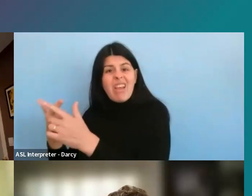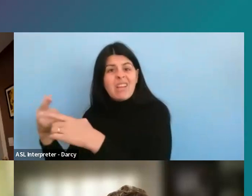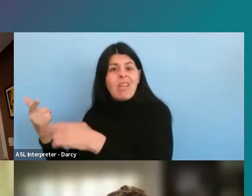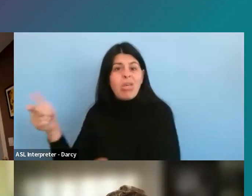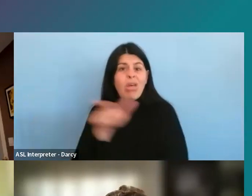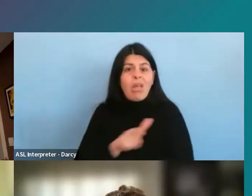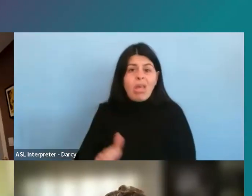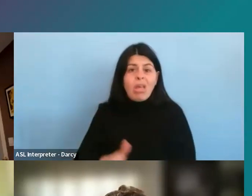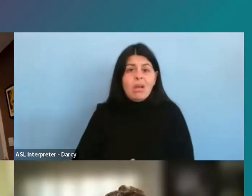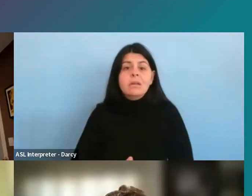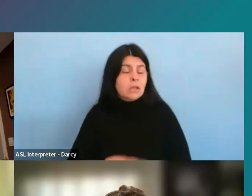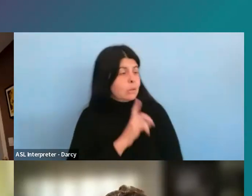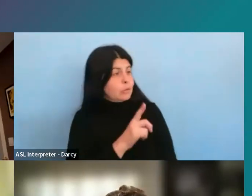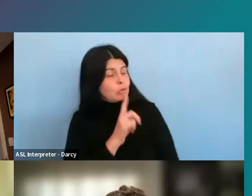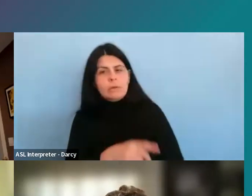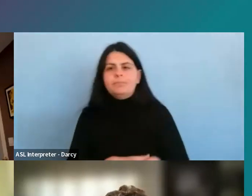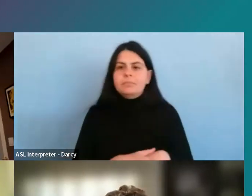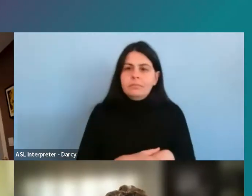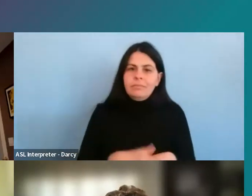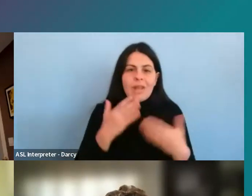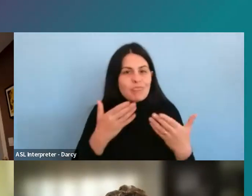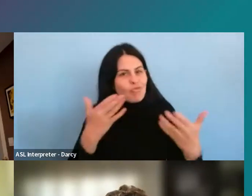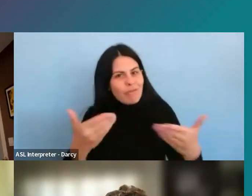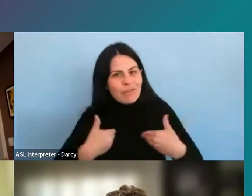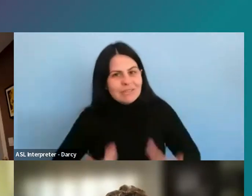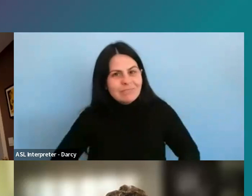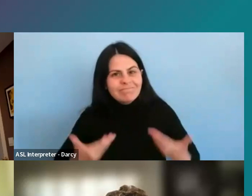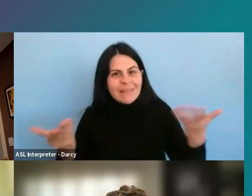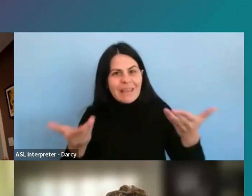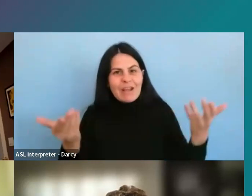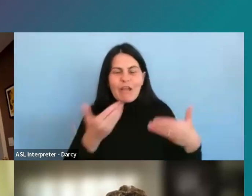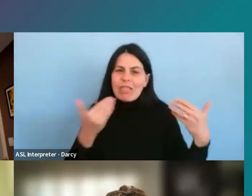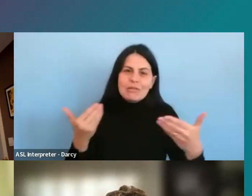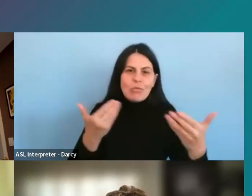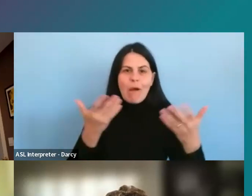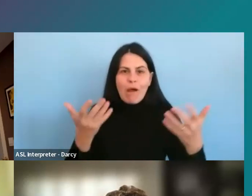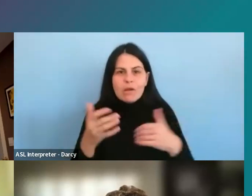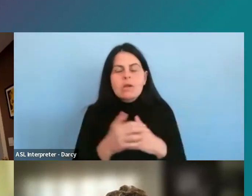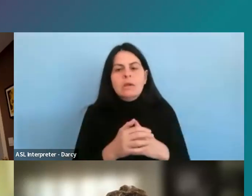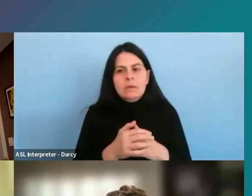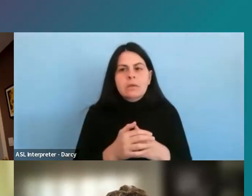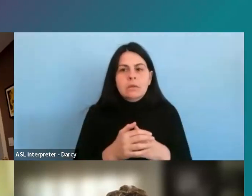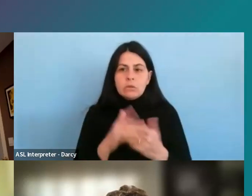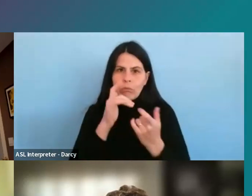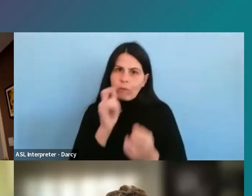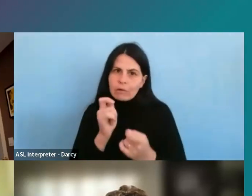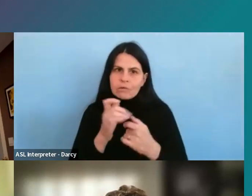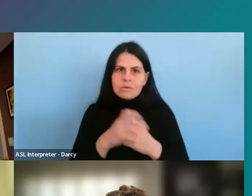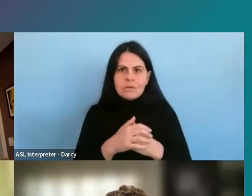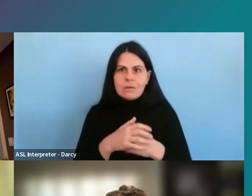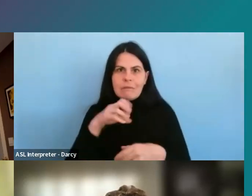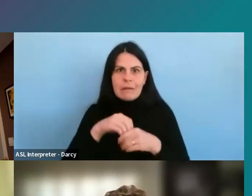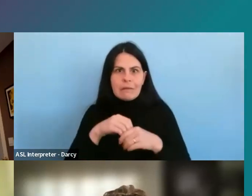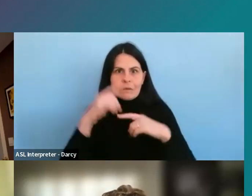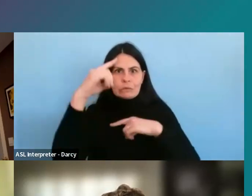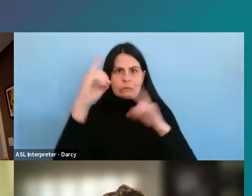Sure. So very grateful to be here. Thank you so much. So it's interesting being in these Zoom boxes